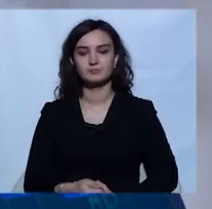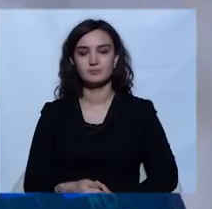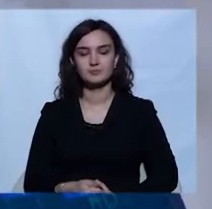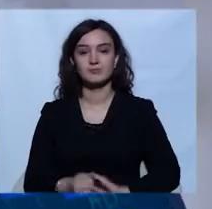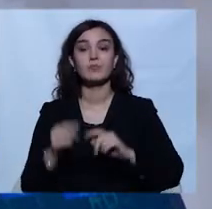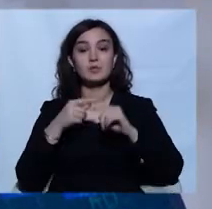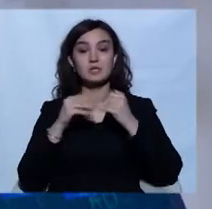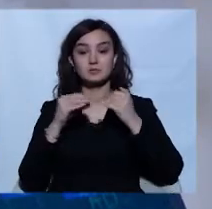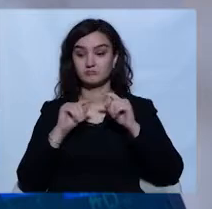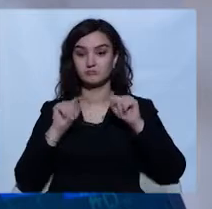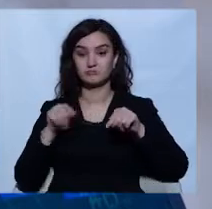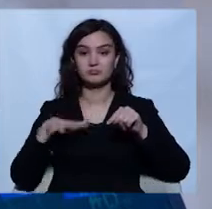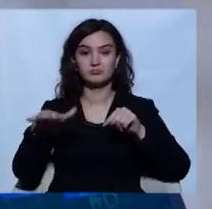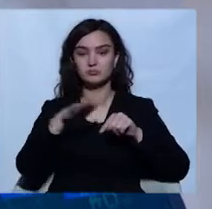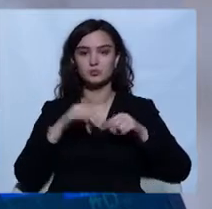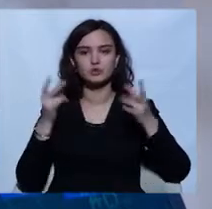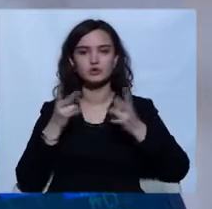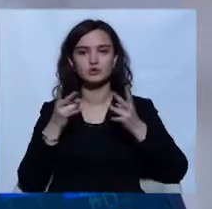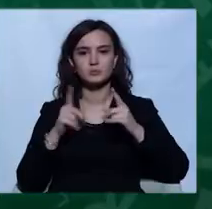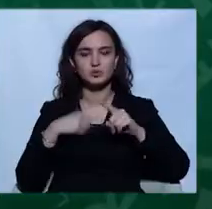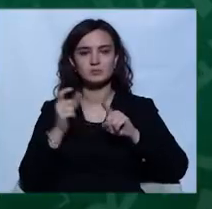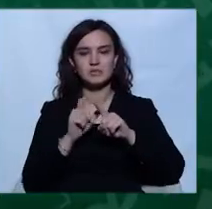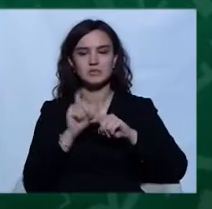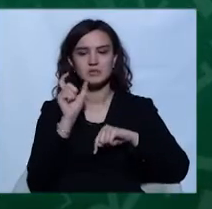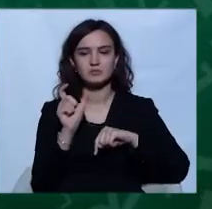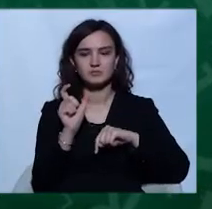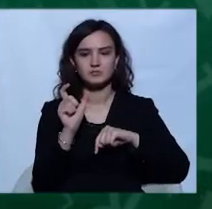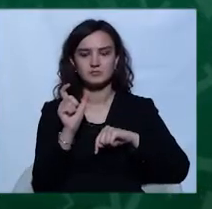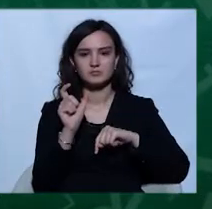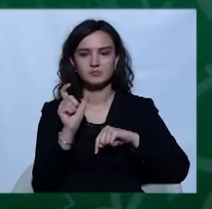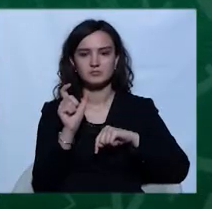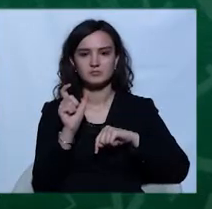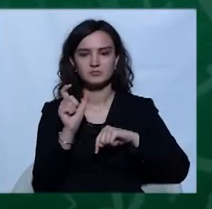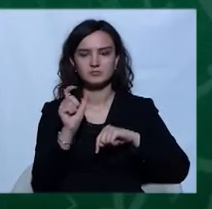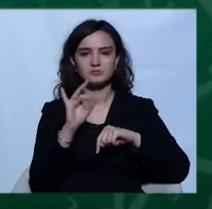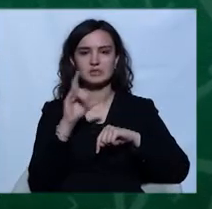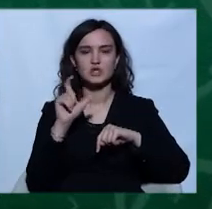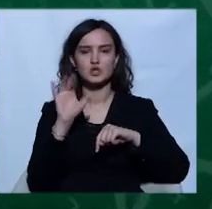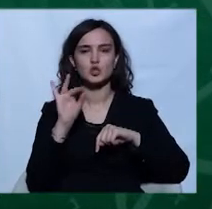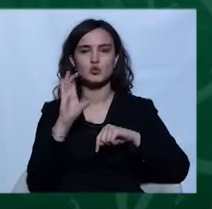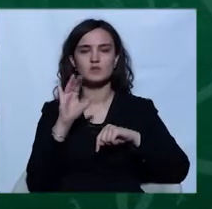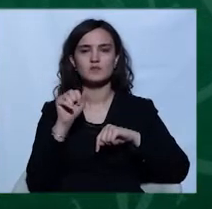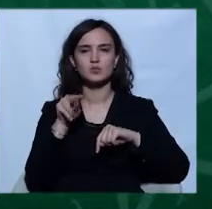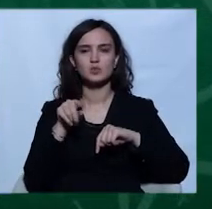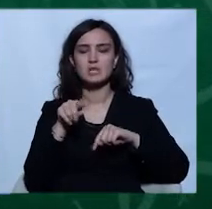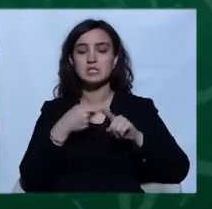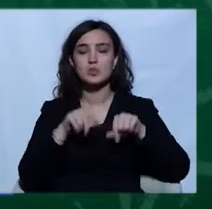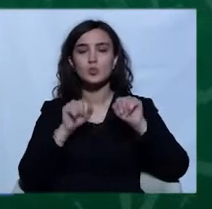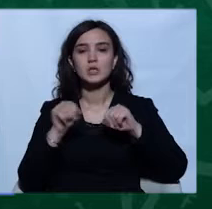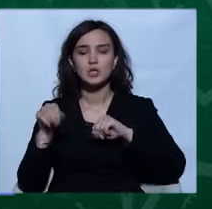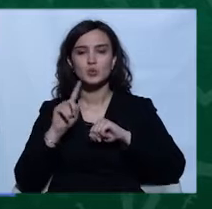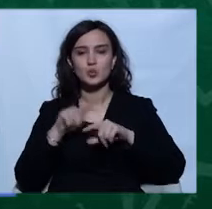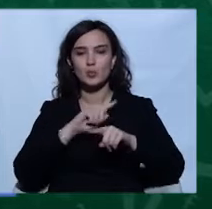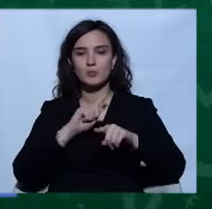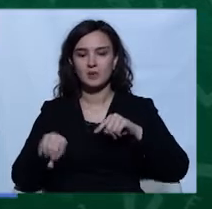on a deserted island, you'd need a bit of this next word, resourceful. It's the ability to have quick and